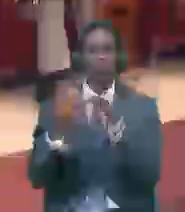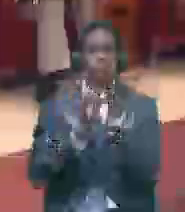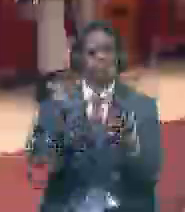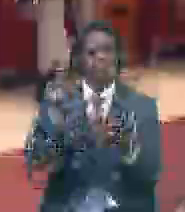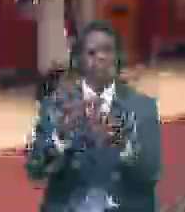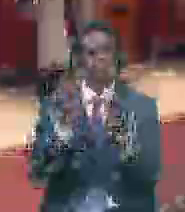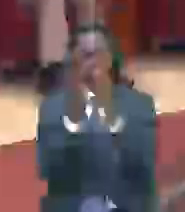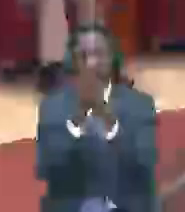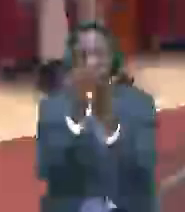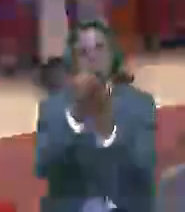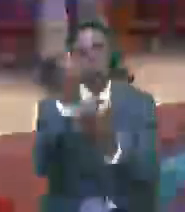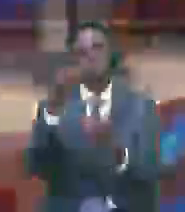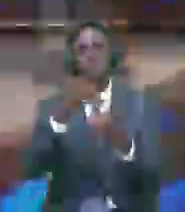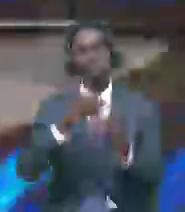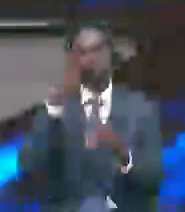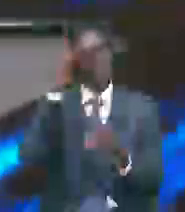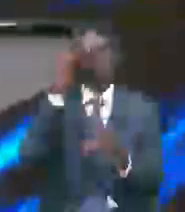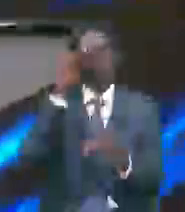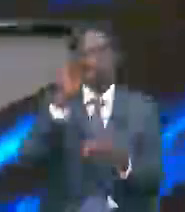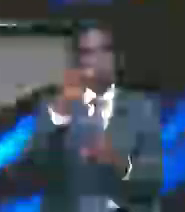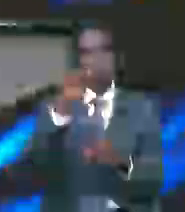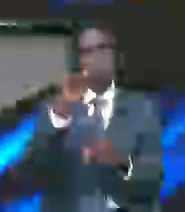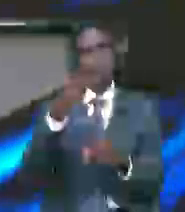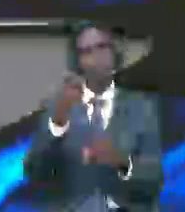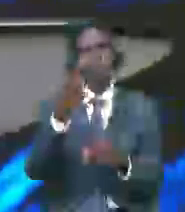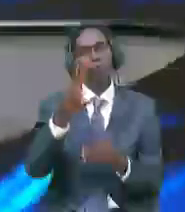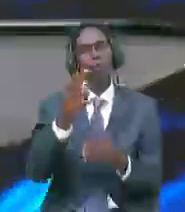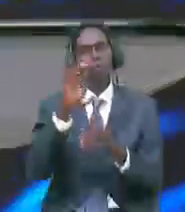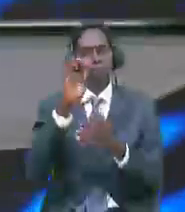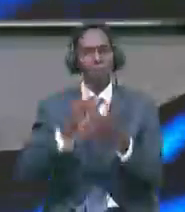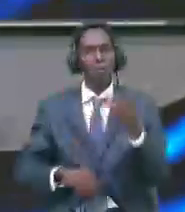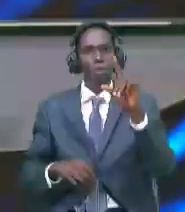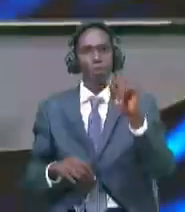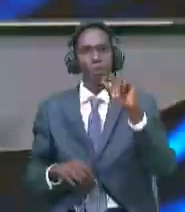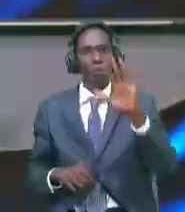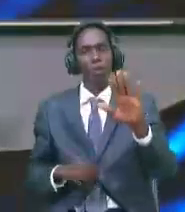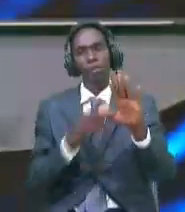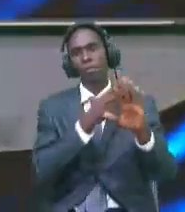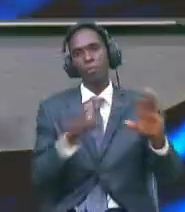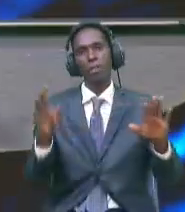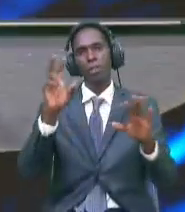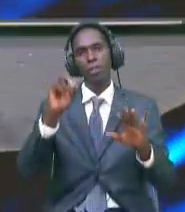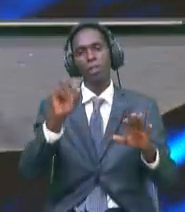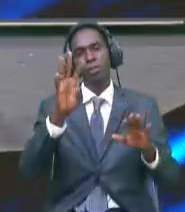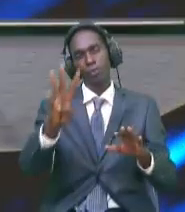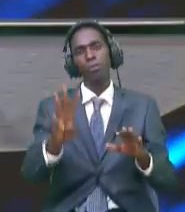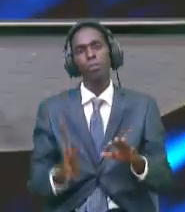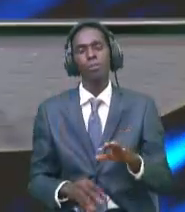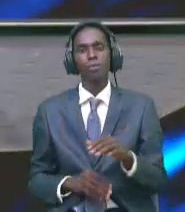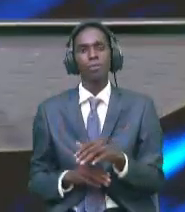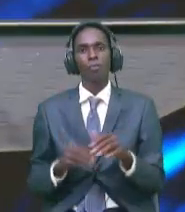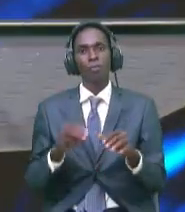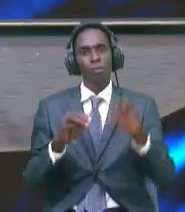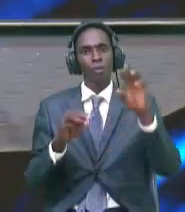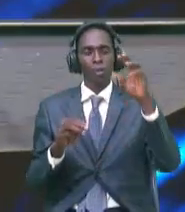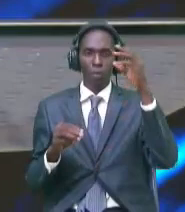chapter 25, reading from verse 34. In Matthew chapter 25, verse 34, then shall the